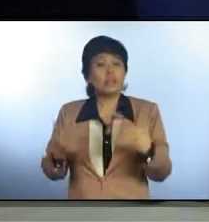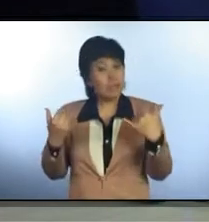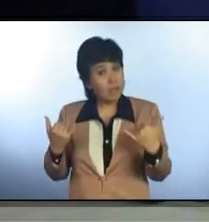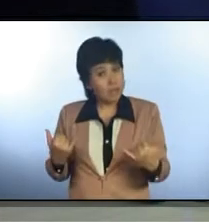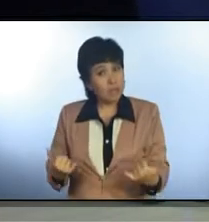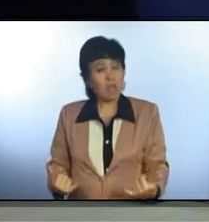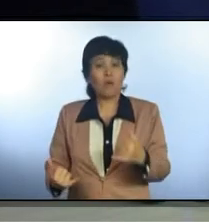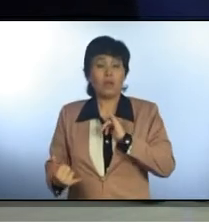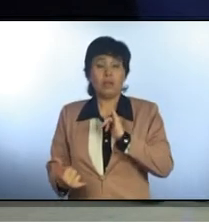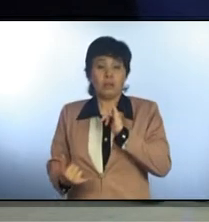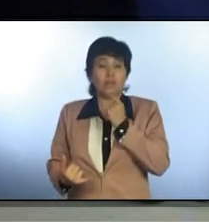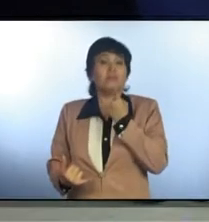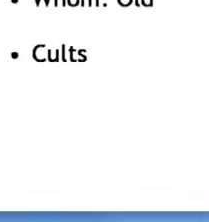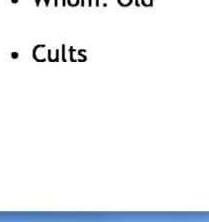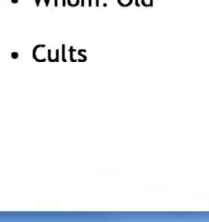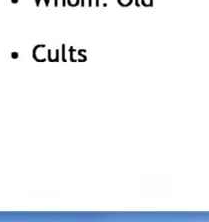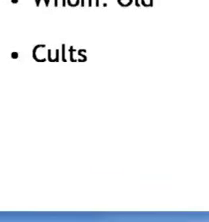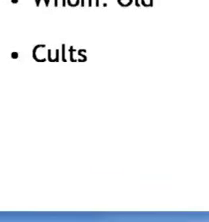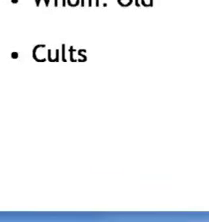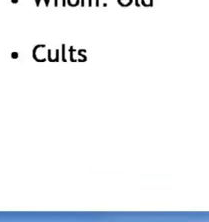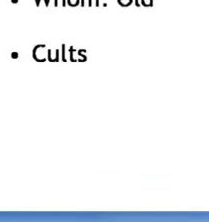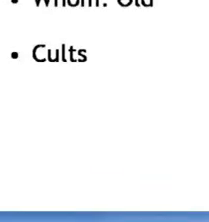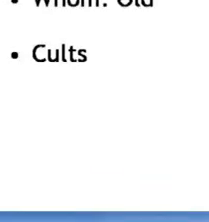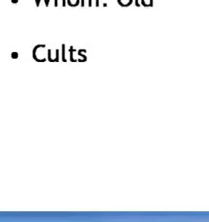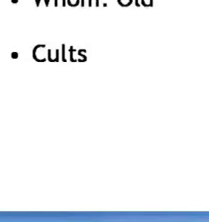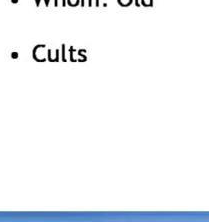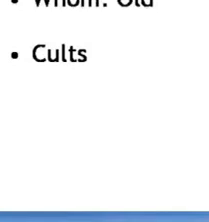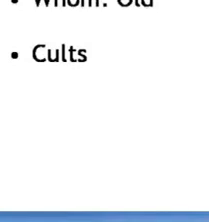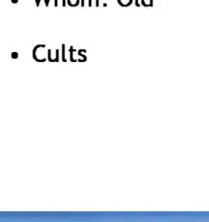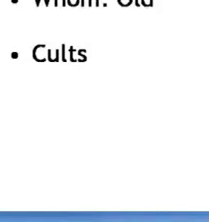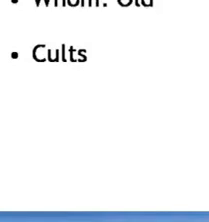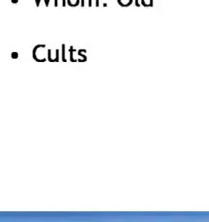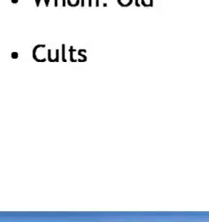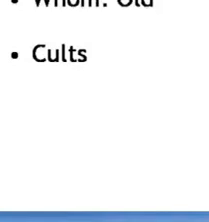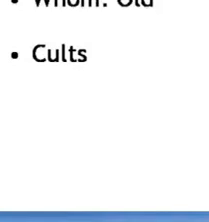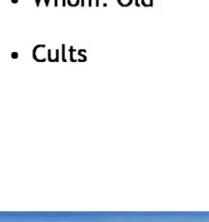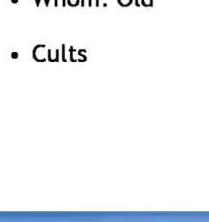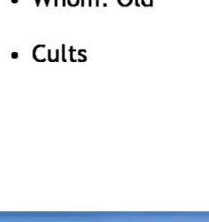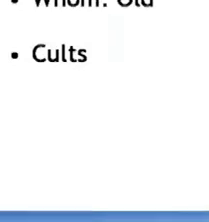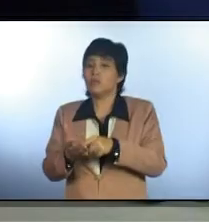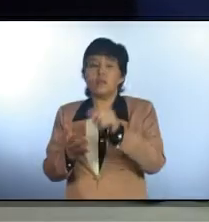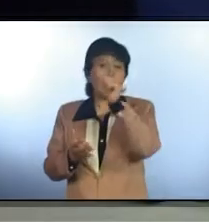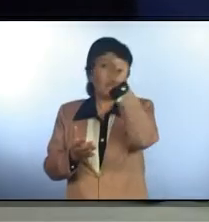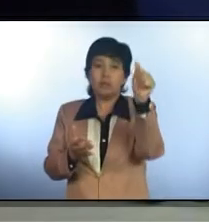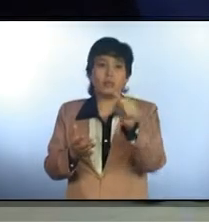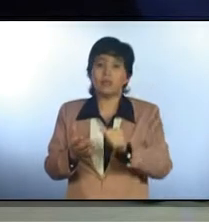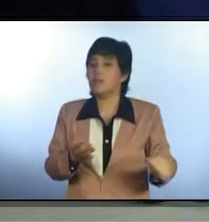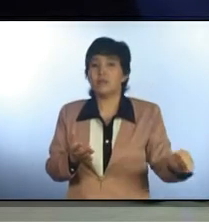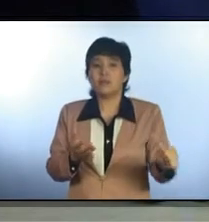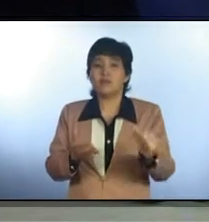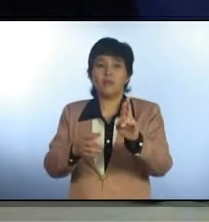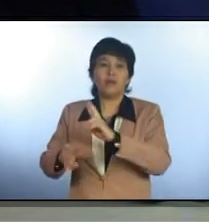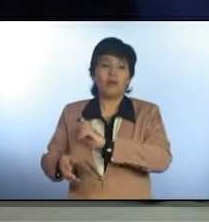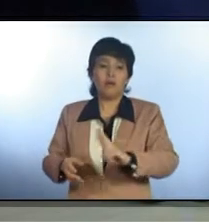Now, one thing I would like to talk to here is the cult issue. We realize in any religion there are